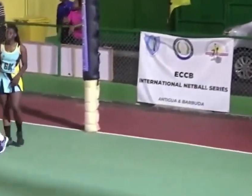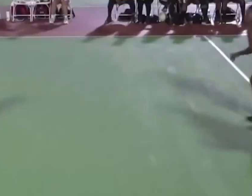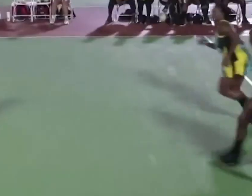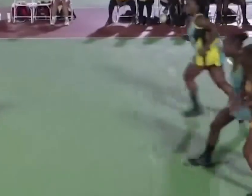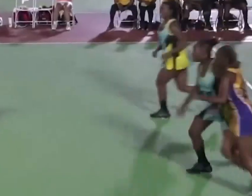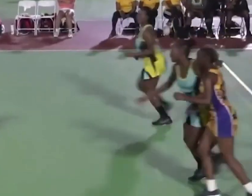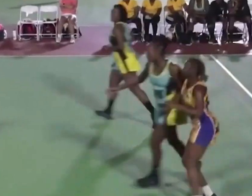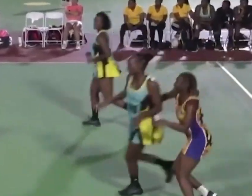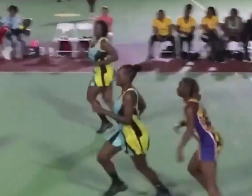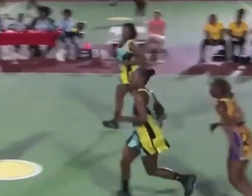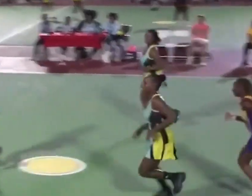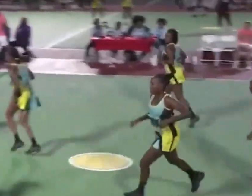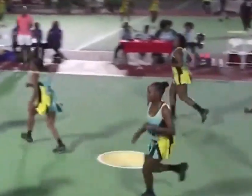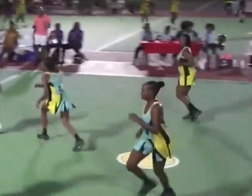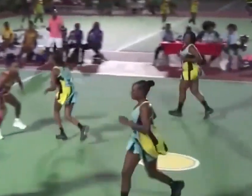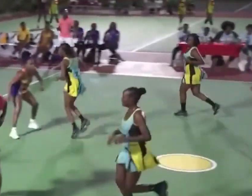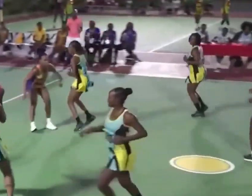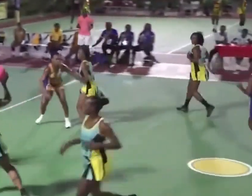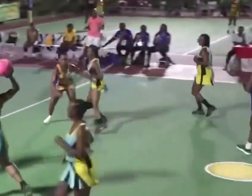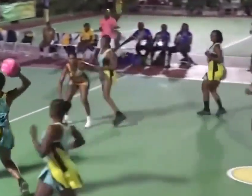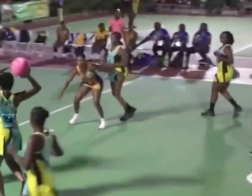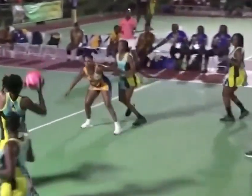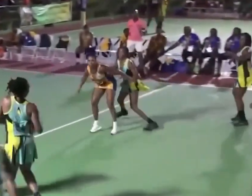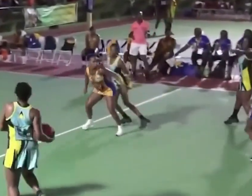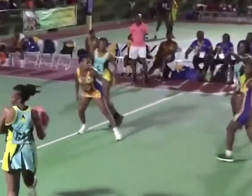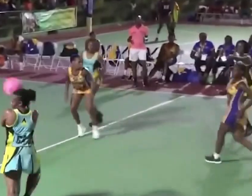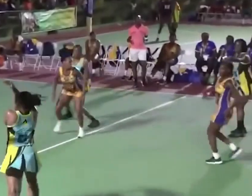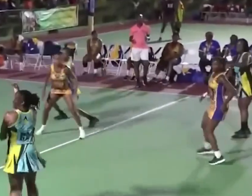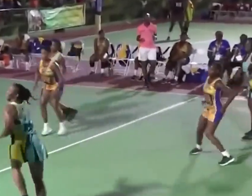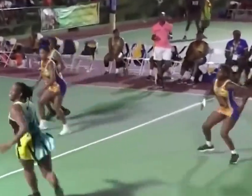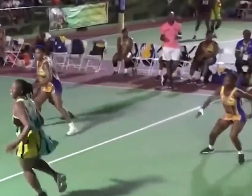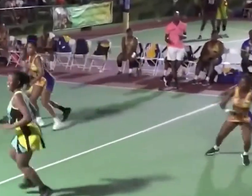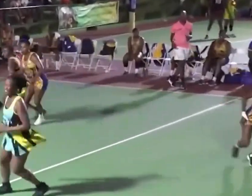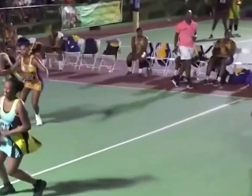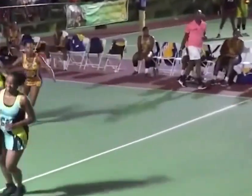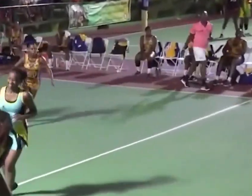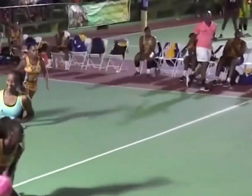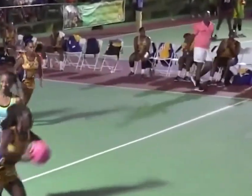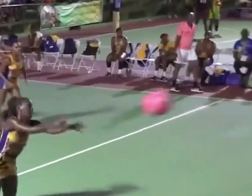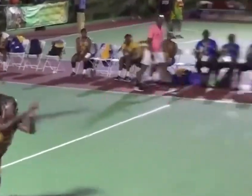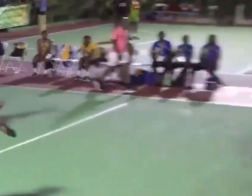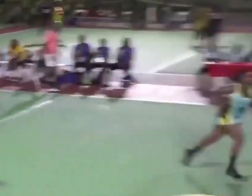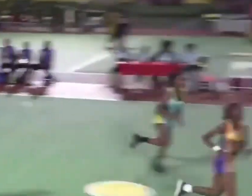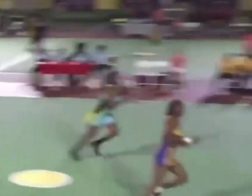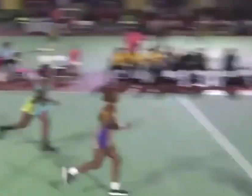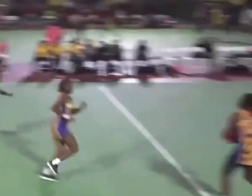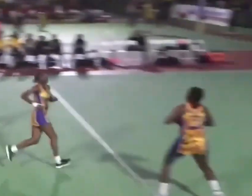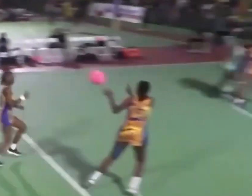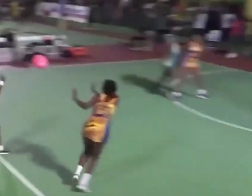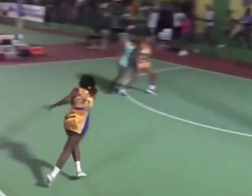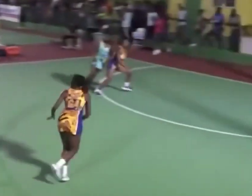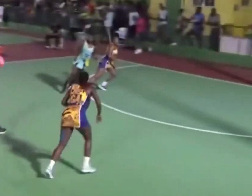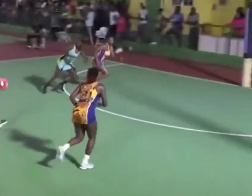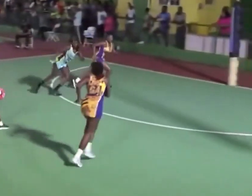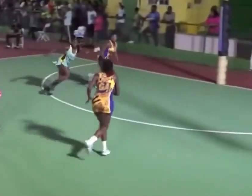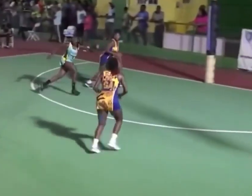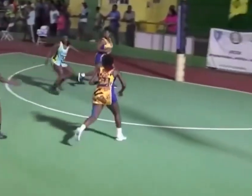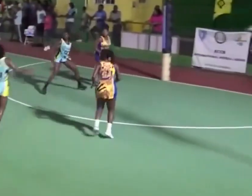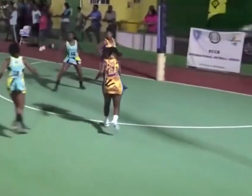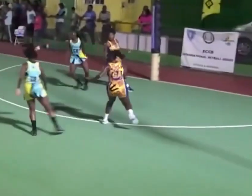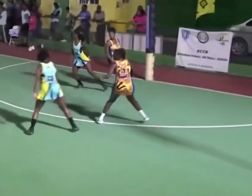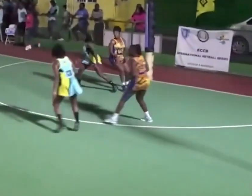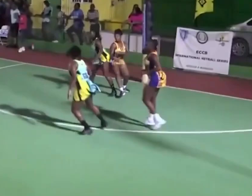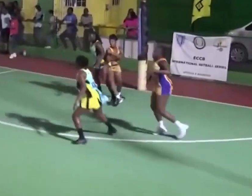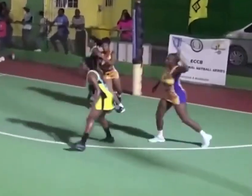26 attempts, sharing that bid with Jada Smith, who had 14 goals from 19 attempts. In the goal attack position, Latonia Blackman knocked